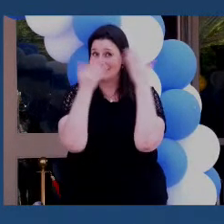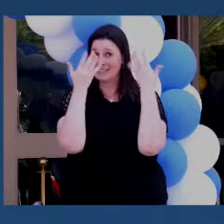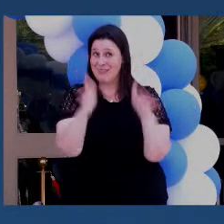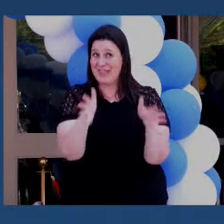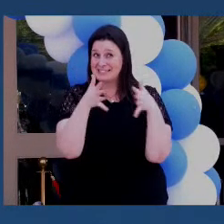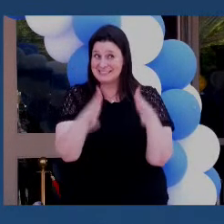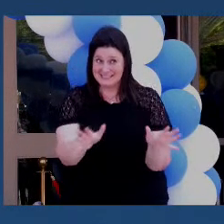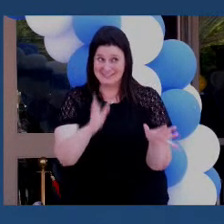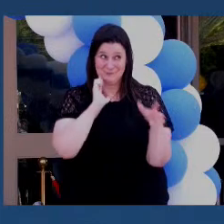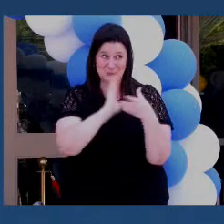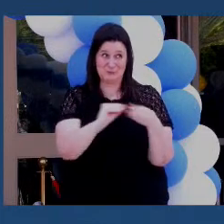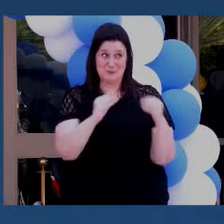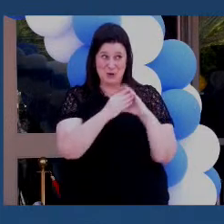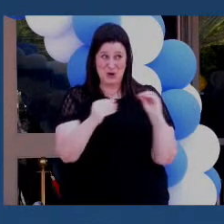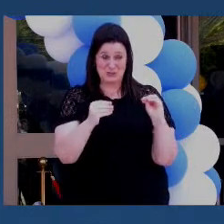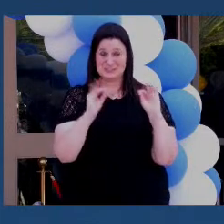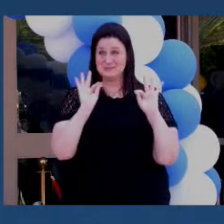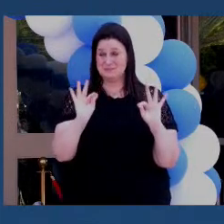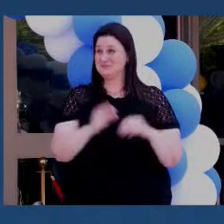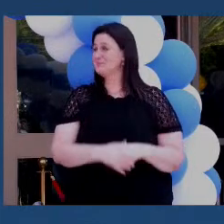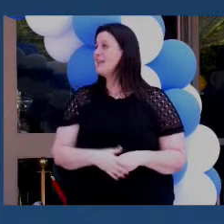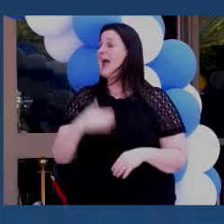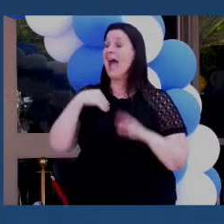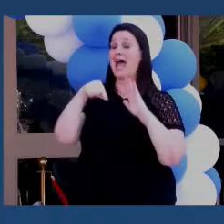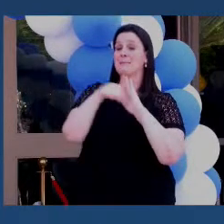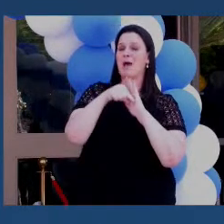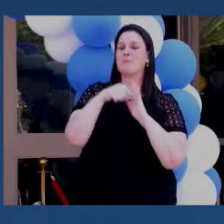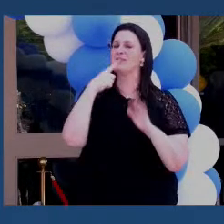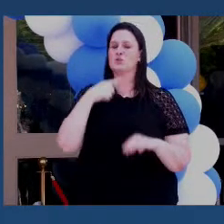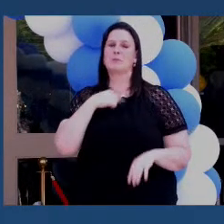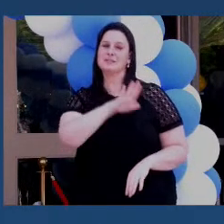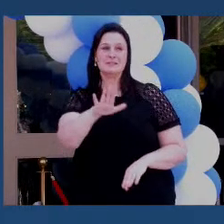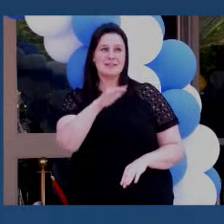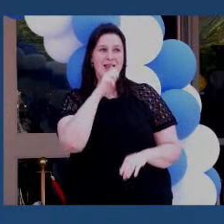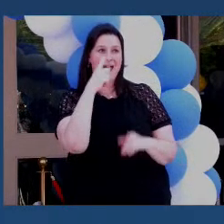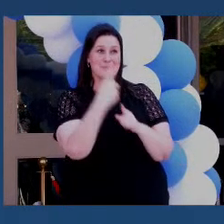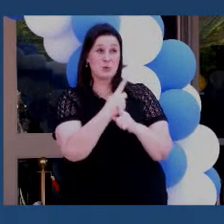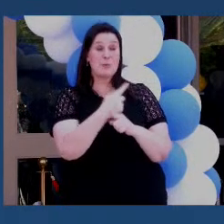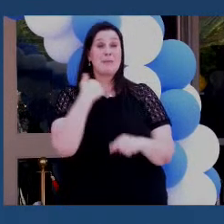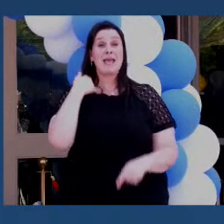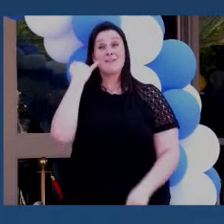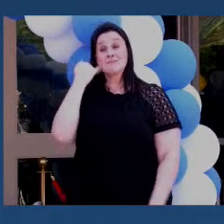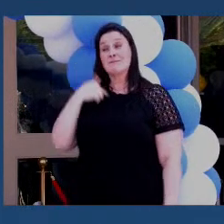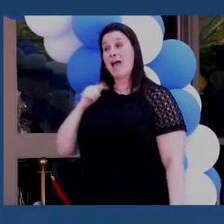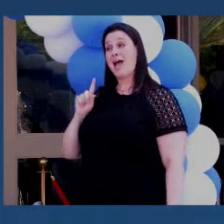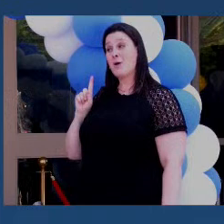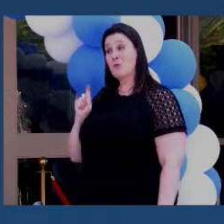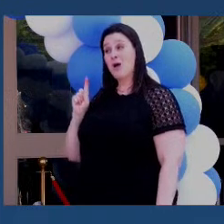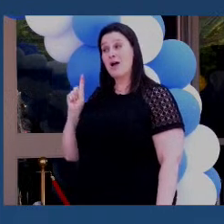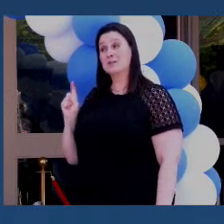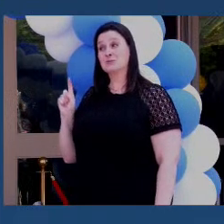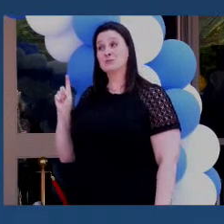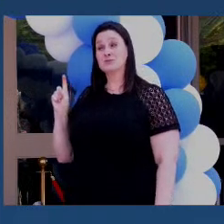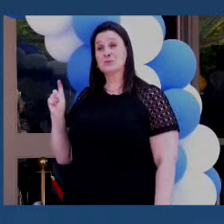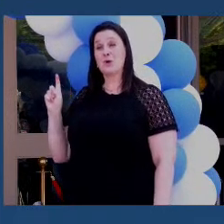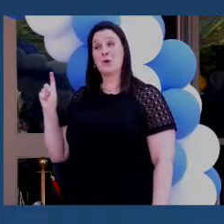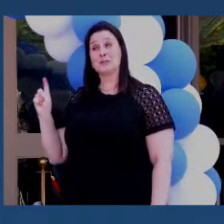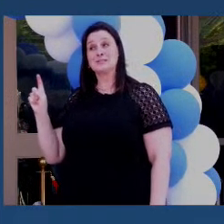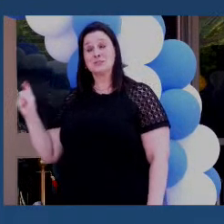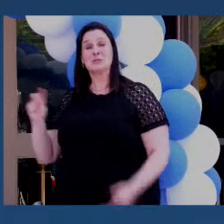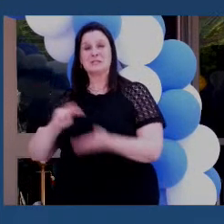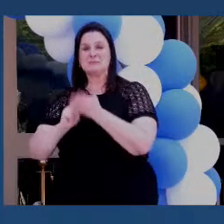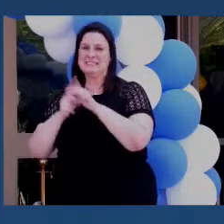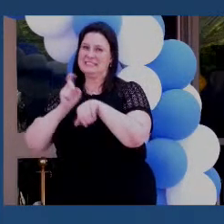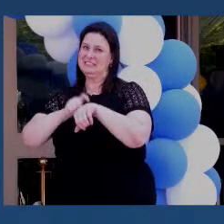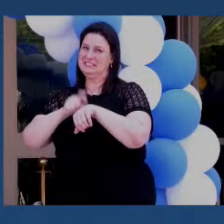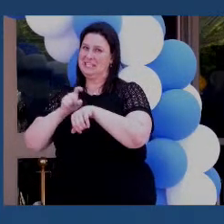for your remarks. And I did have a bell, but they told me that was inappropriate. But if I walk towards you slowly, please, that means your